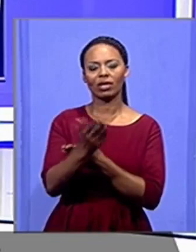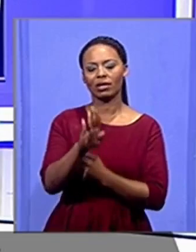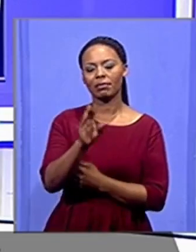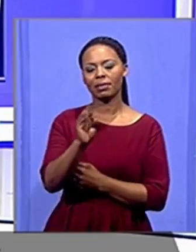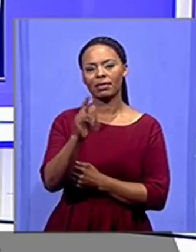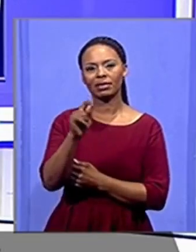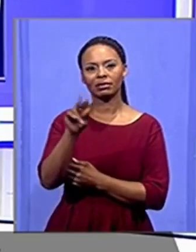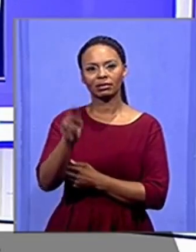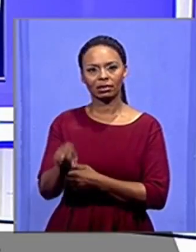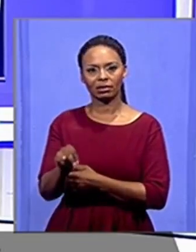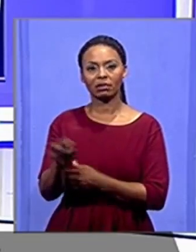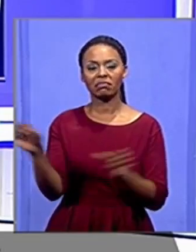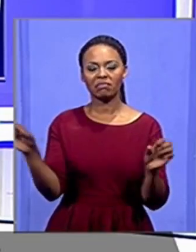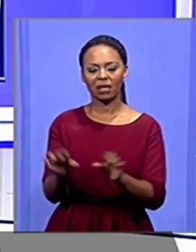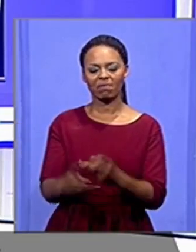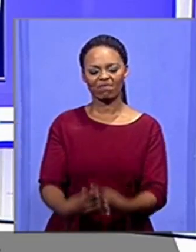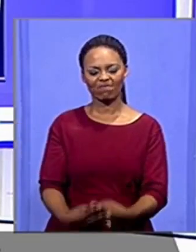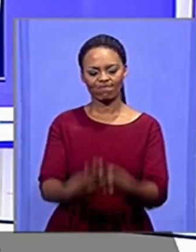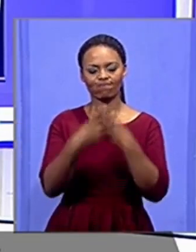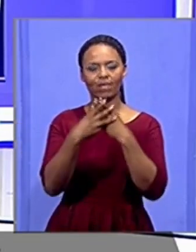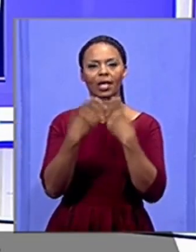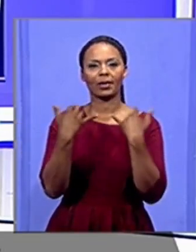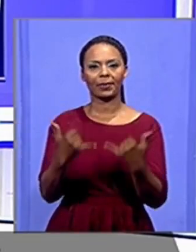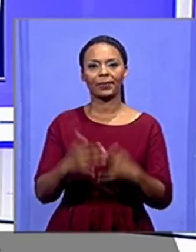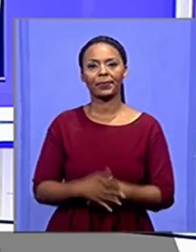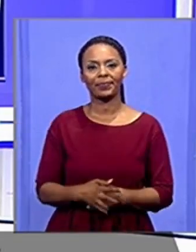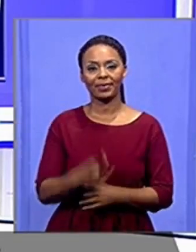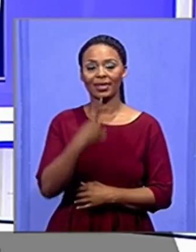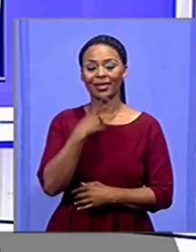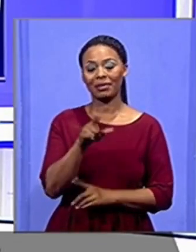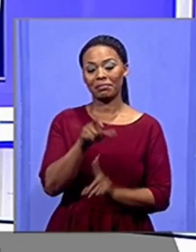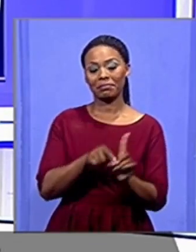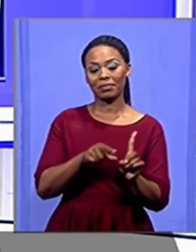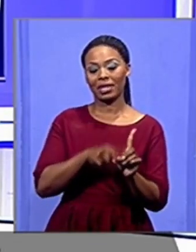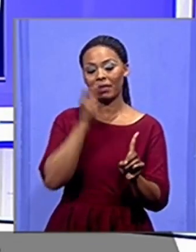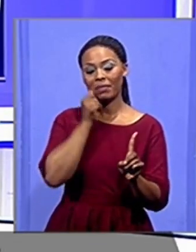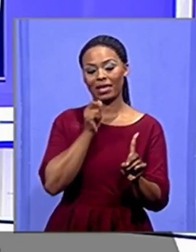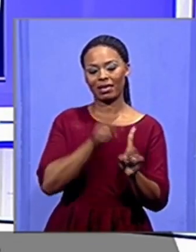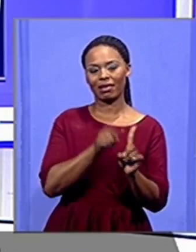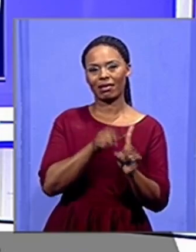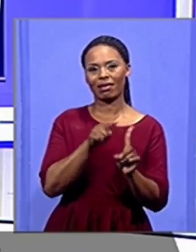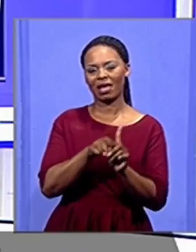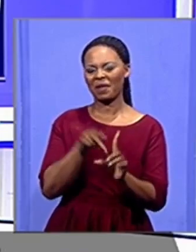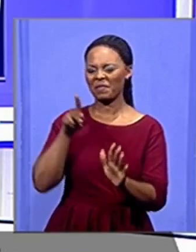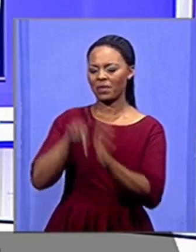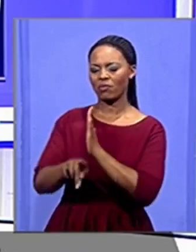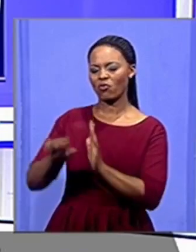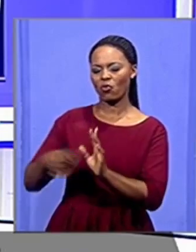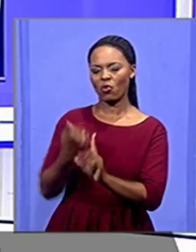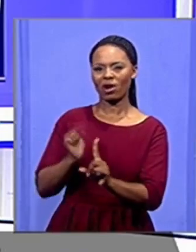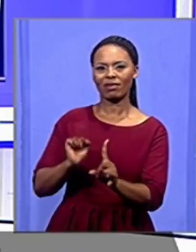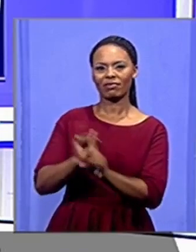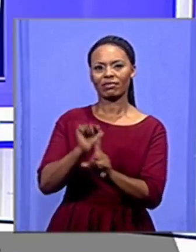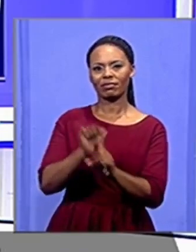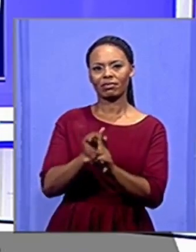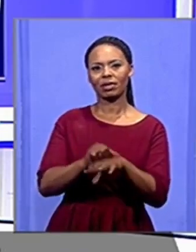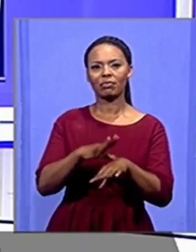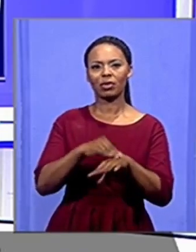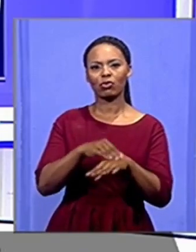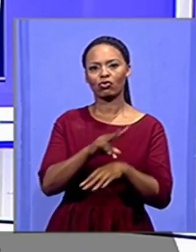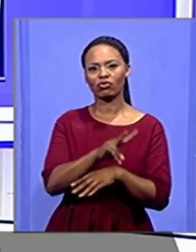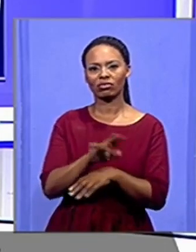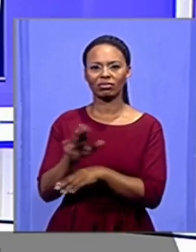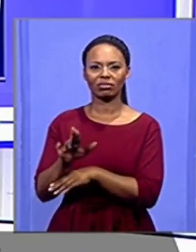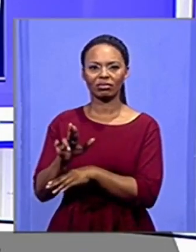bušeditšwe diseleng tša maphodisa go begwa gore molatofatšwa o hlabile mosadi wa gagwe wa mengwage 28